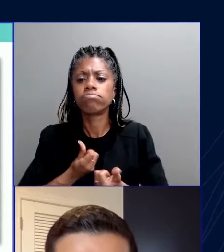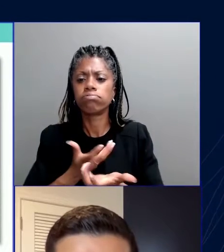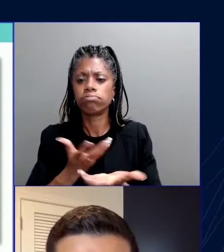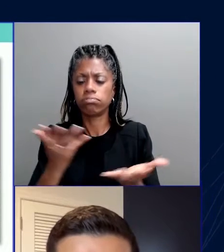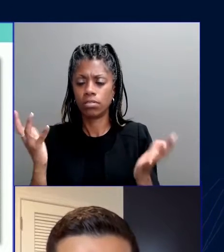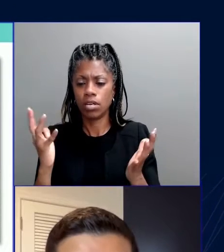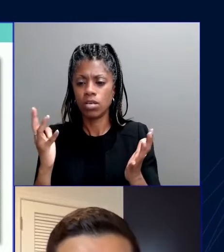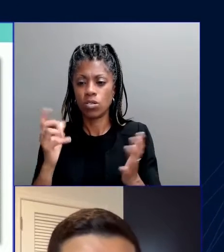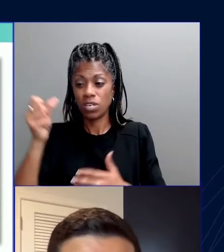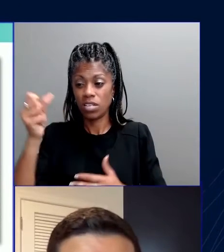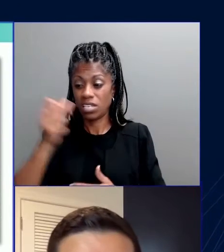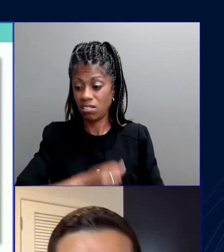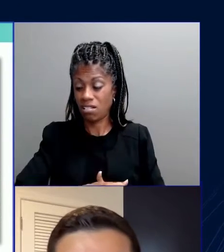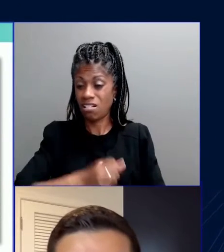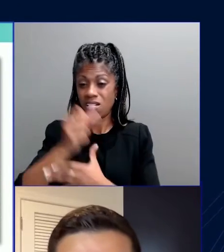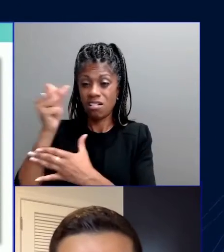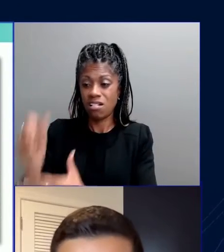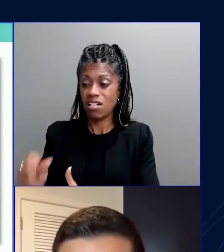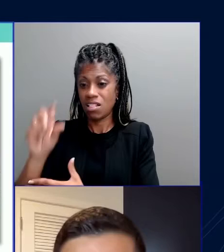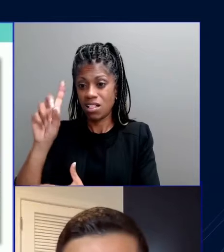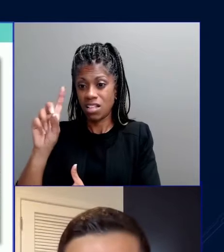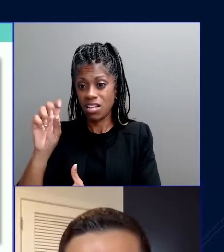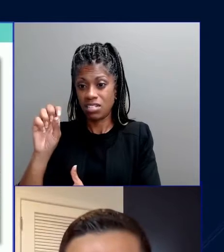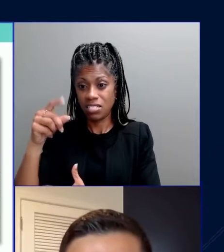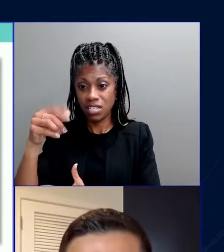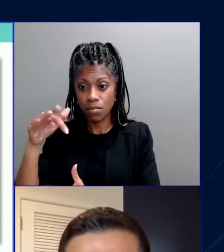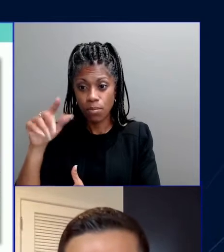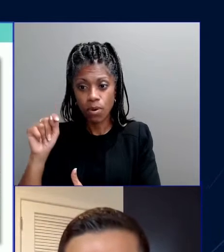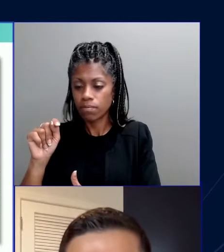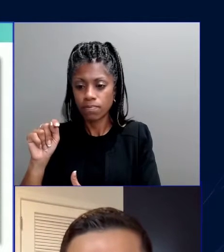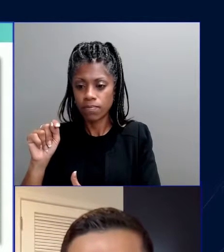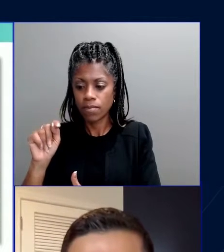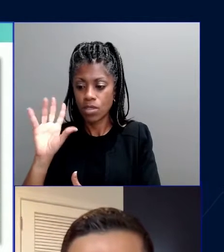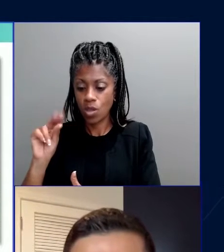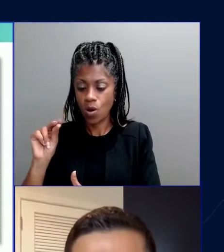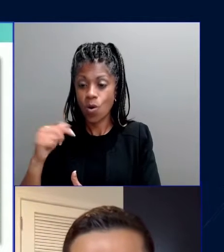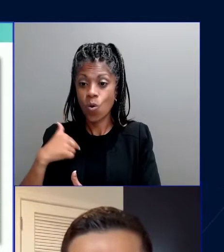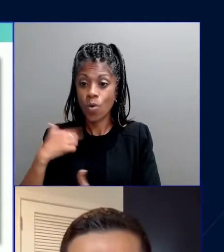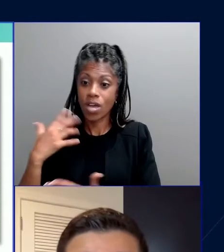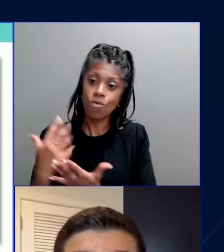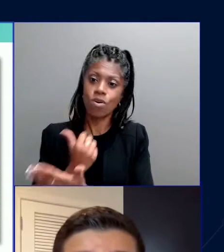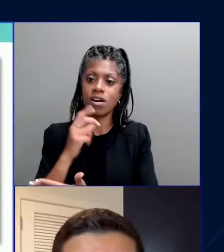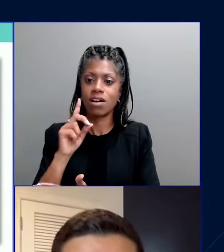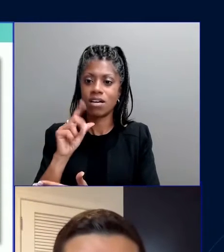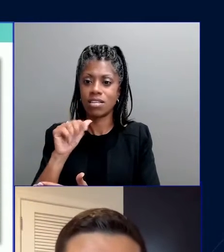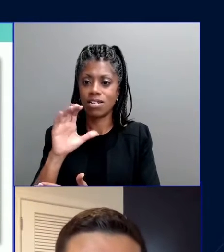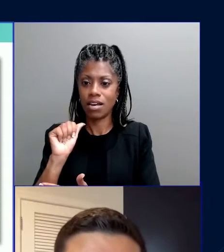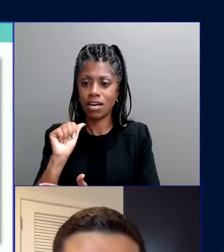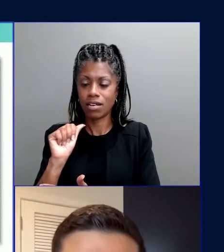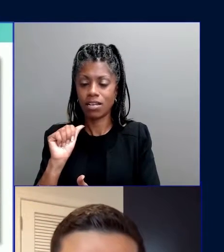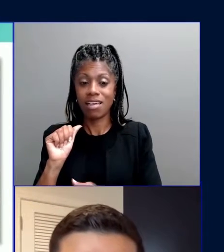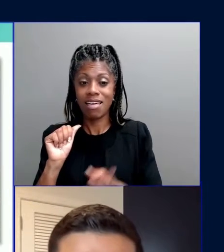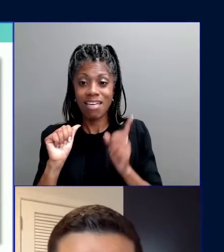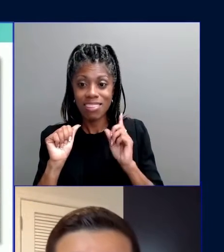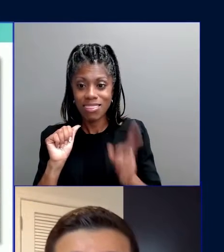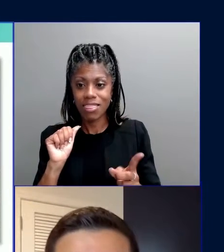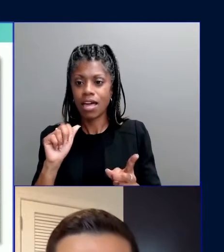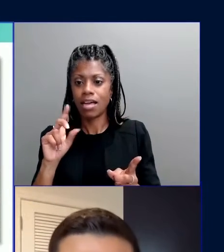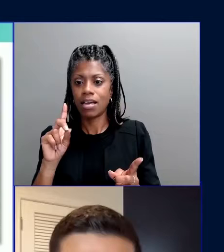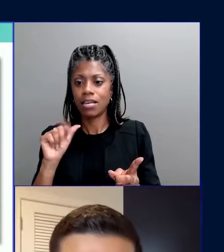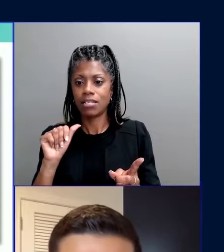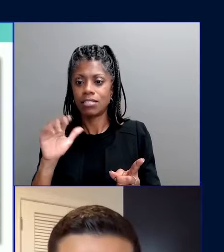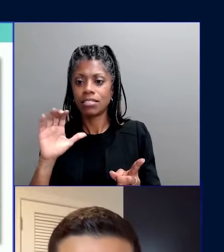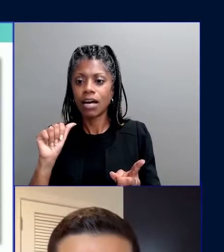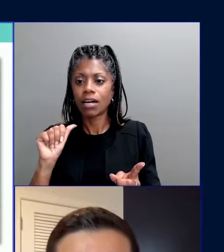deportations. And that's how we won DACA. The victory of DACA really is a testament to the power of youth organizing and